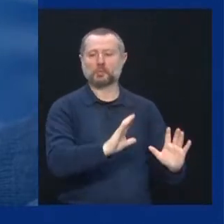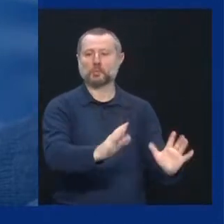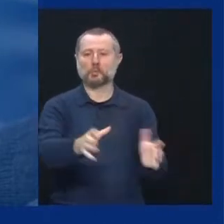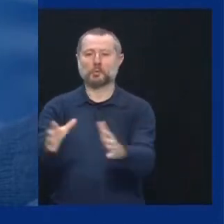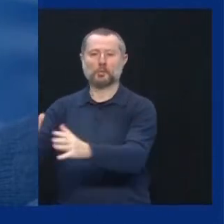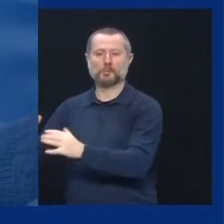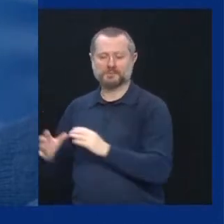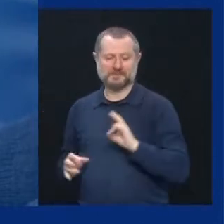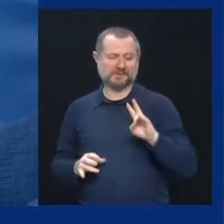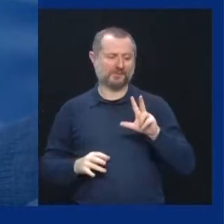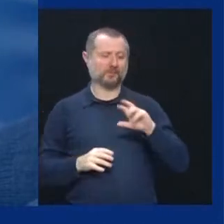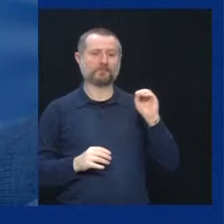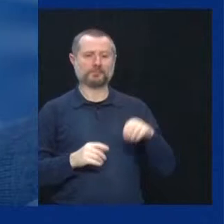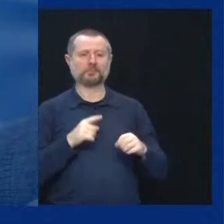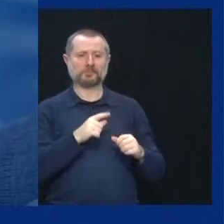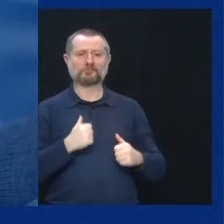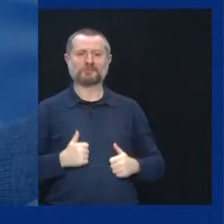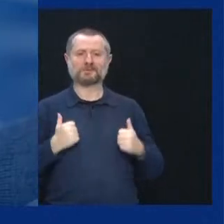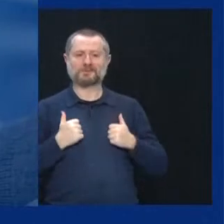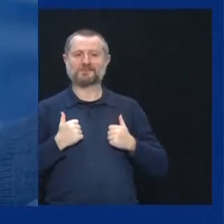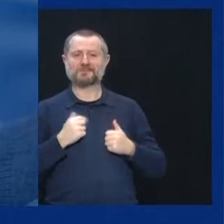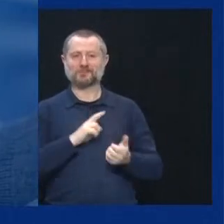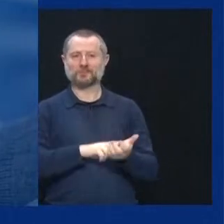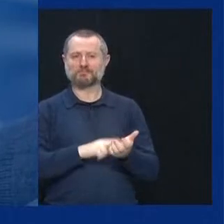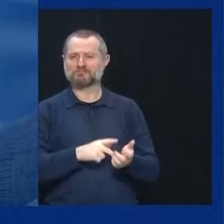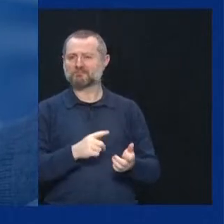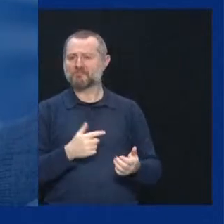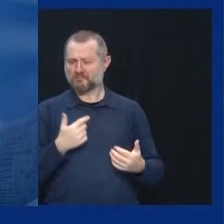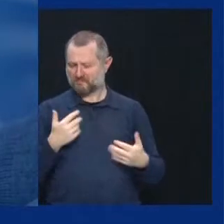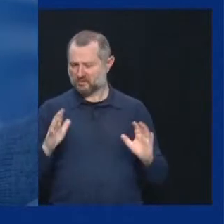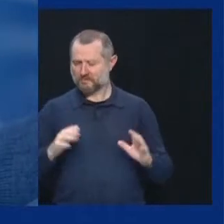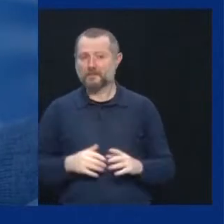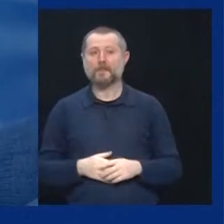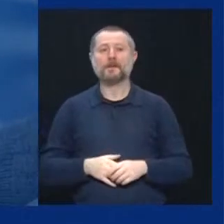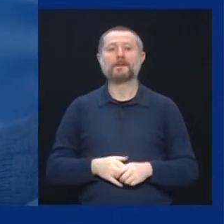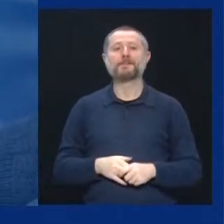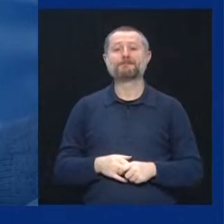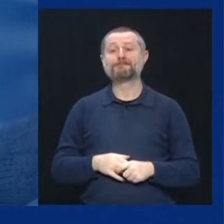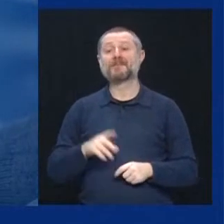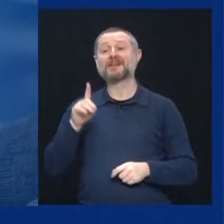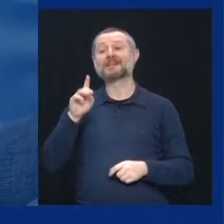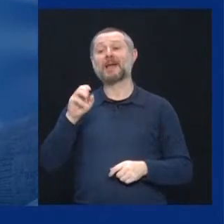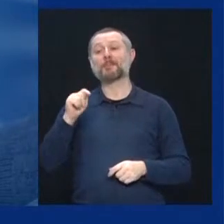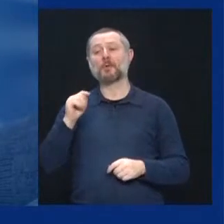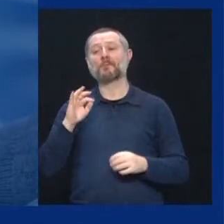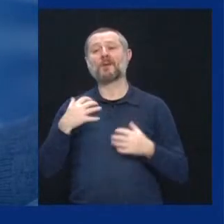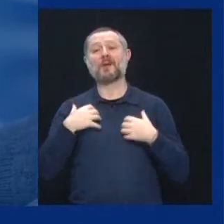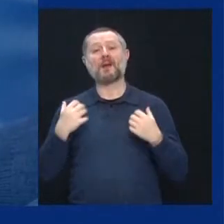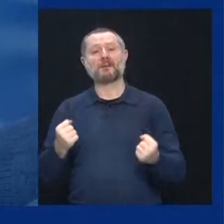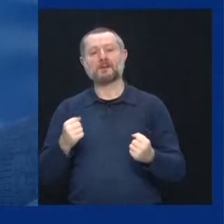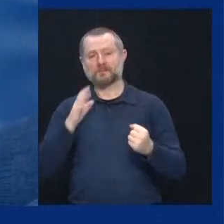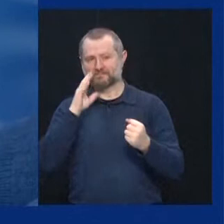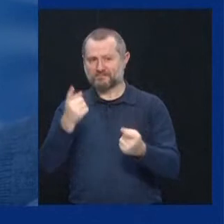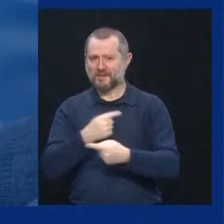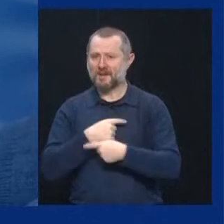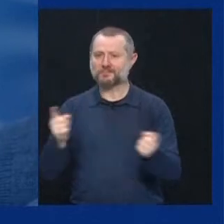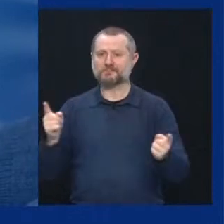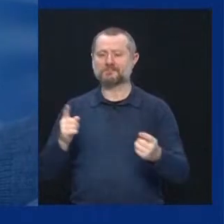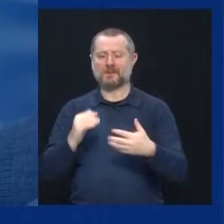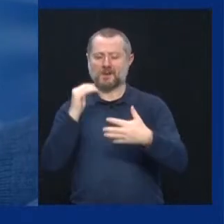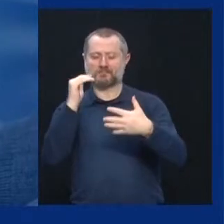will. 73% are now vaccinated. The DOH is going to put out guidance, but